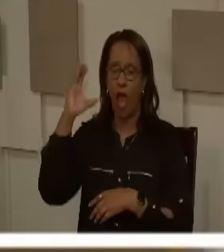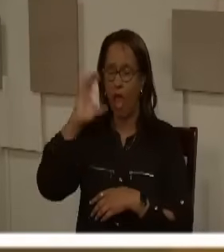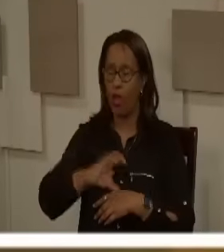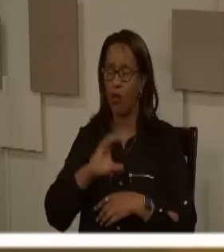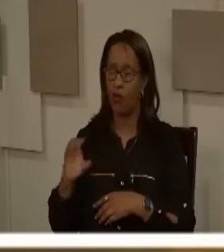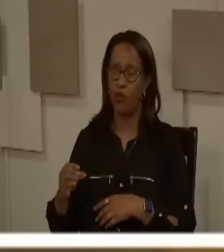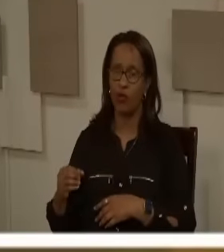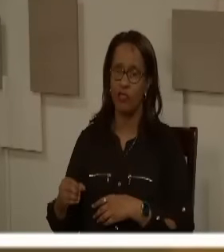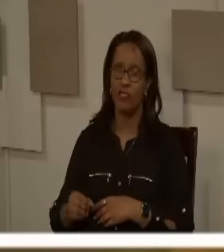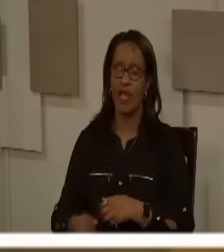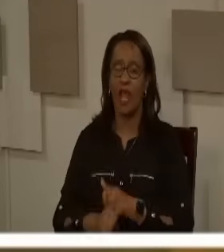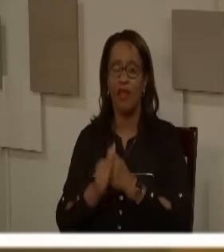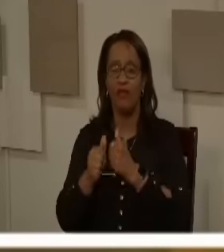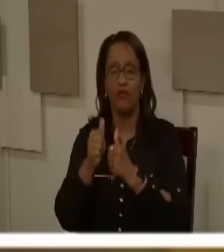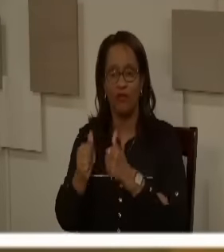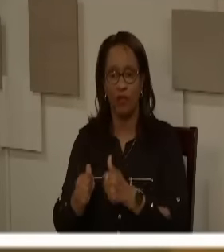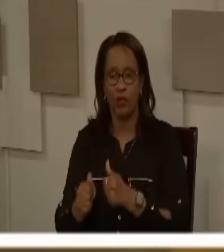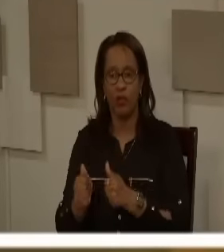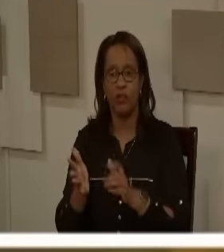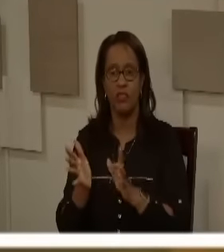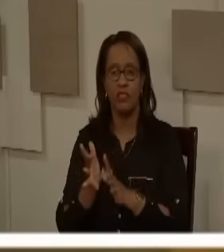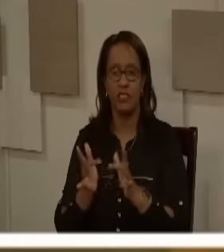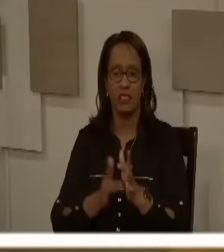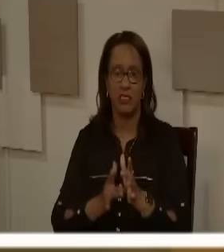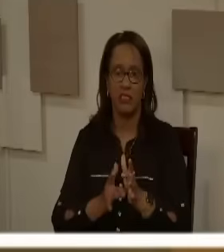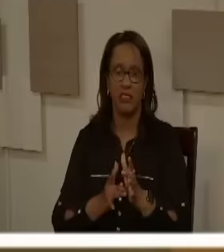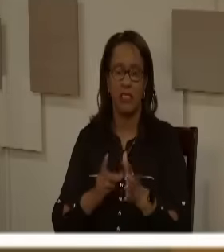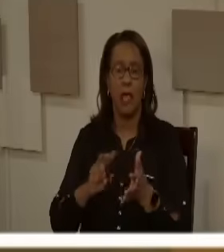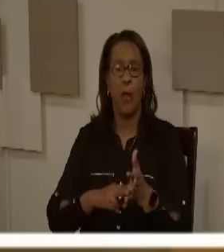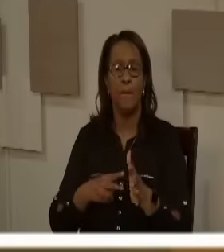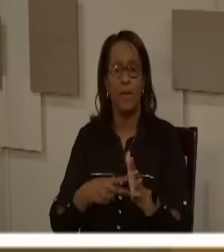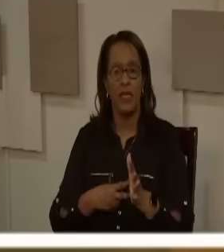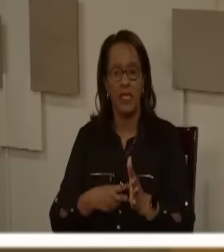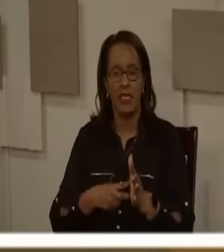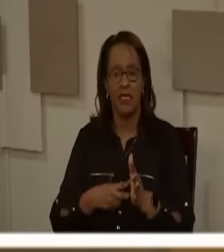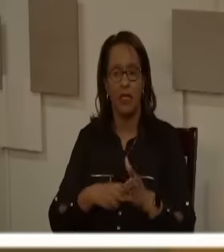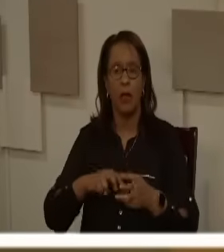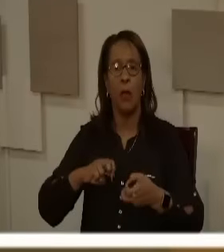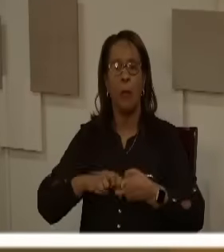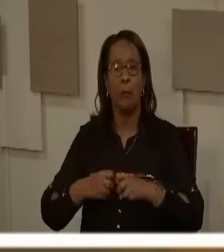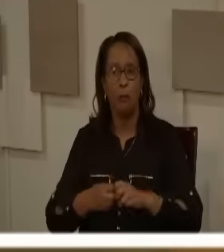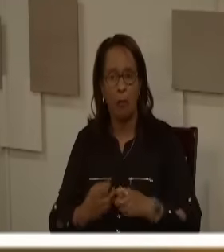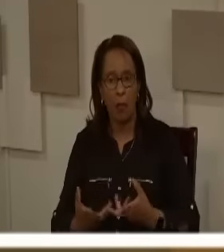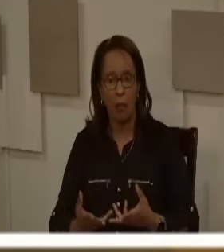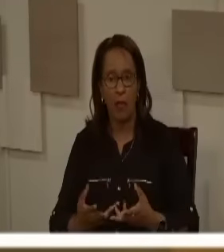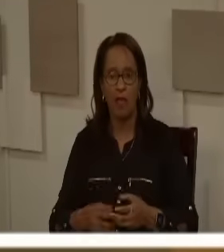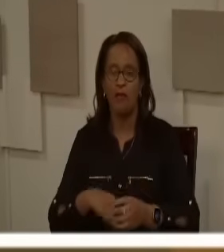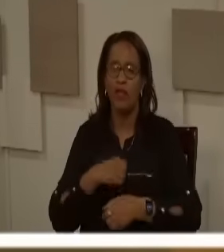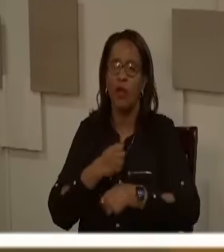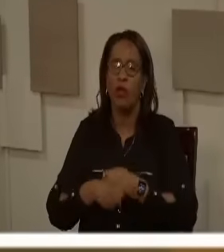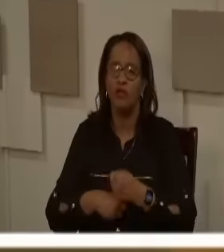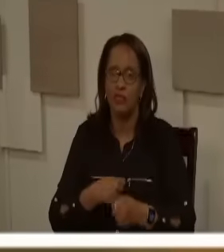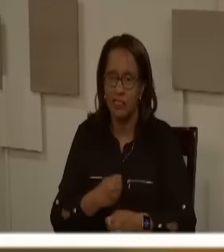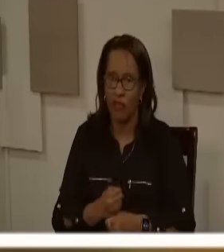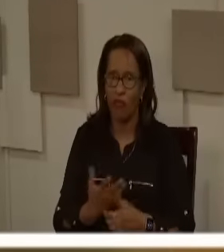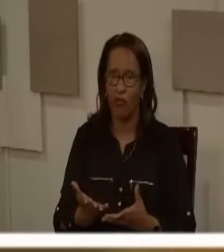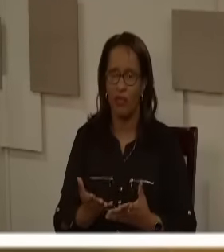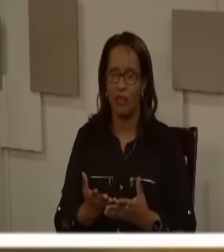human beings. Well, yeah. But clearly God knows something that we need.